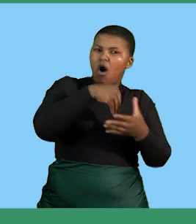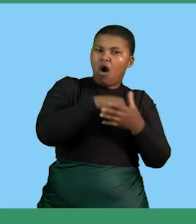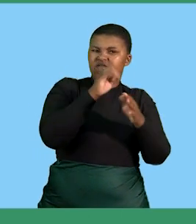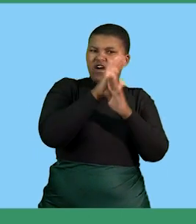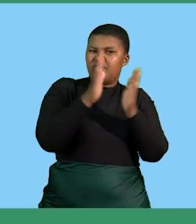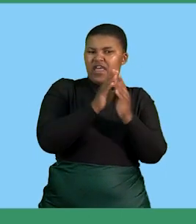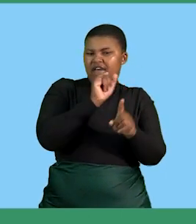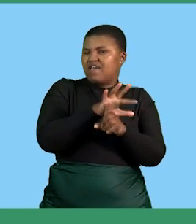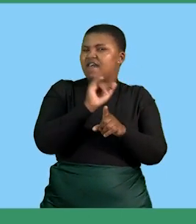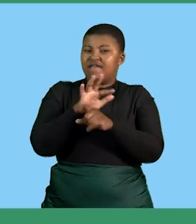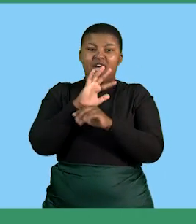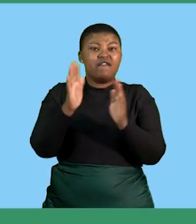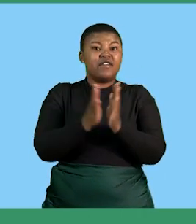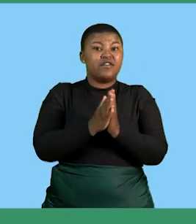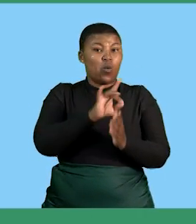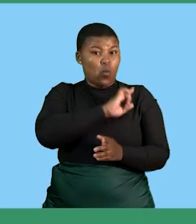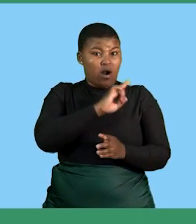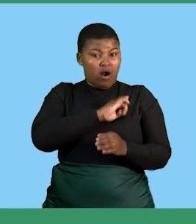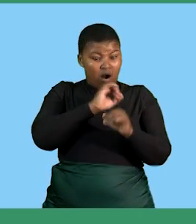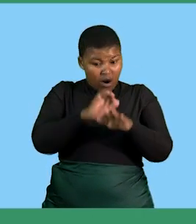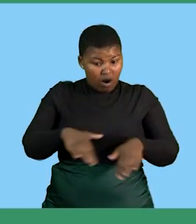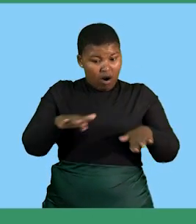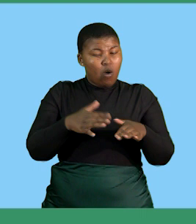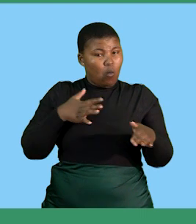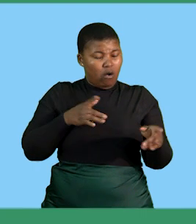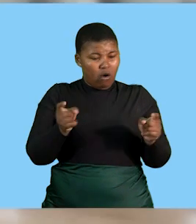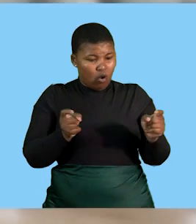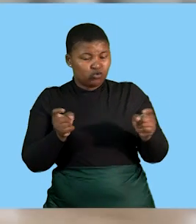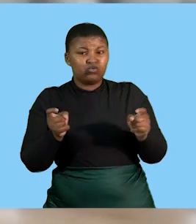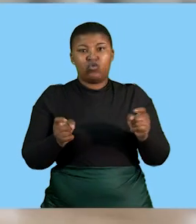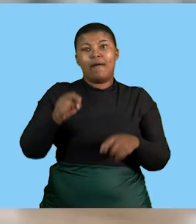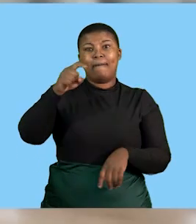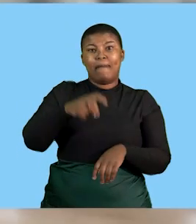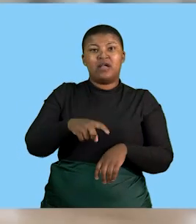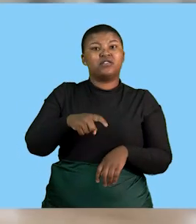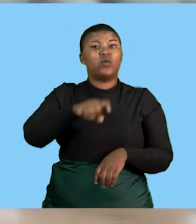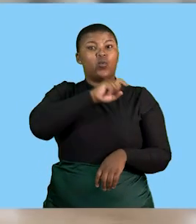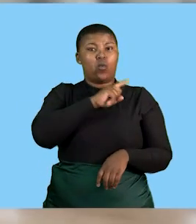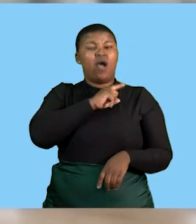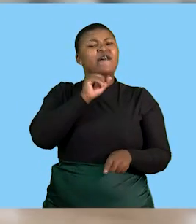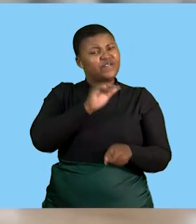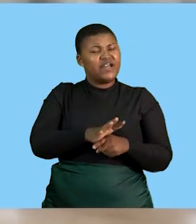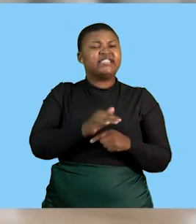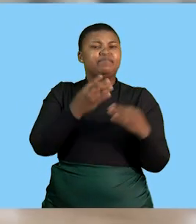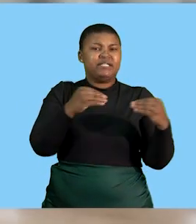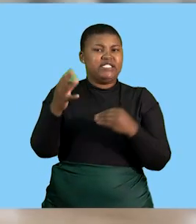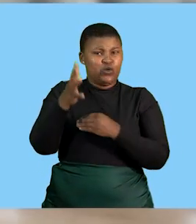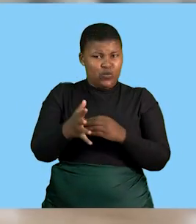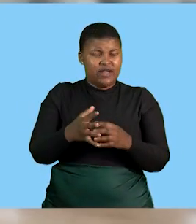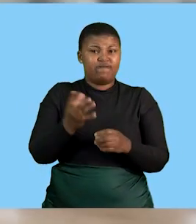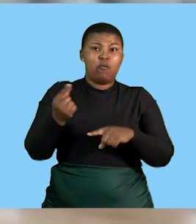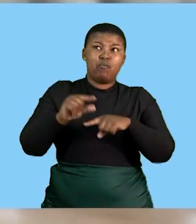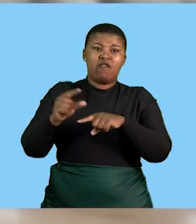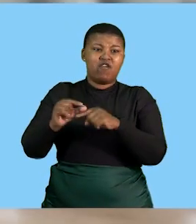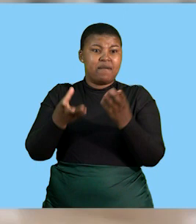because remember, we want to control this environment as much as possible because they will directly affect our business ability to